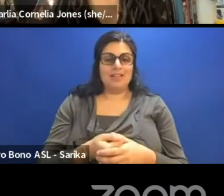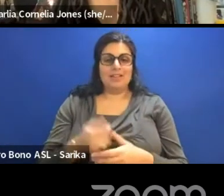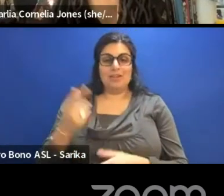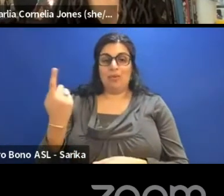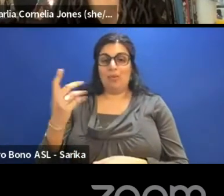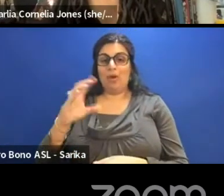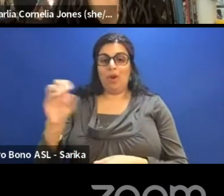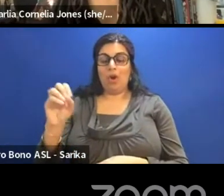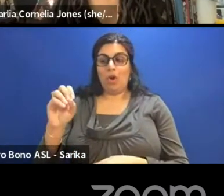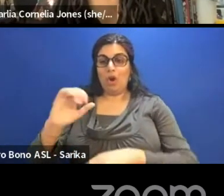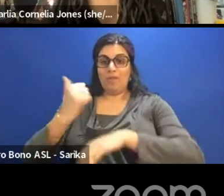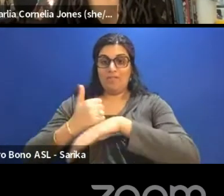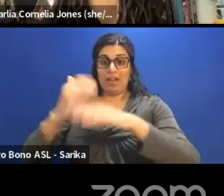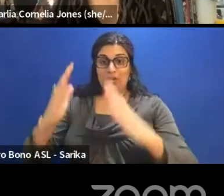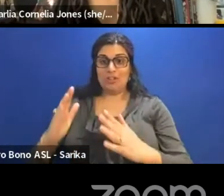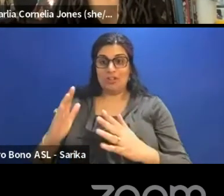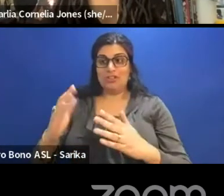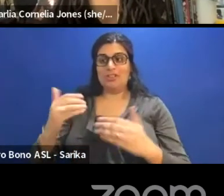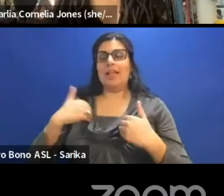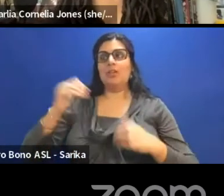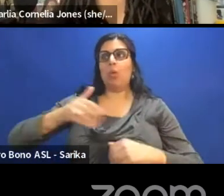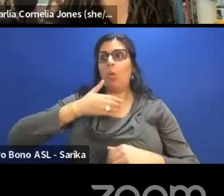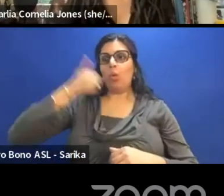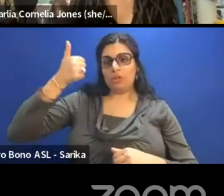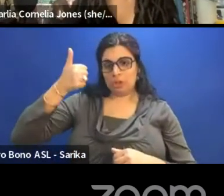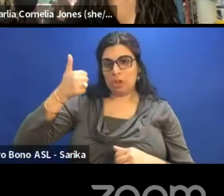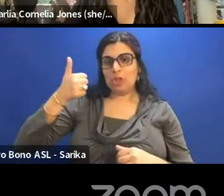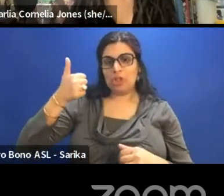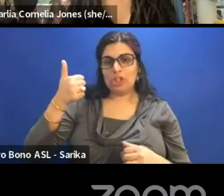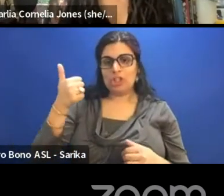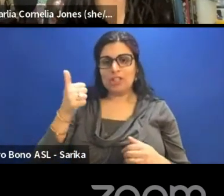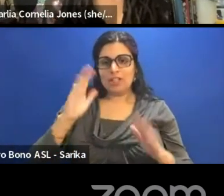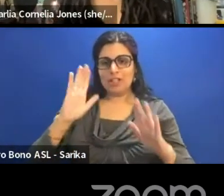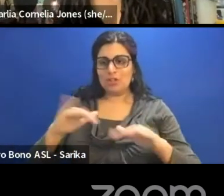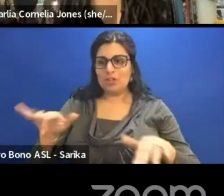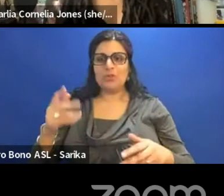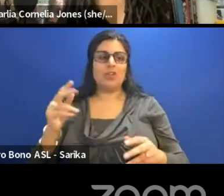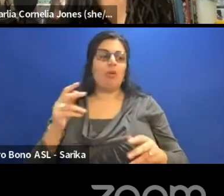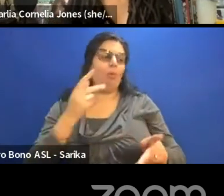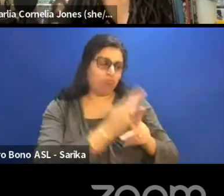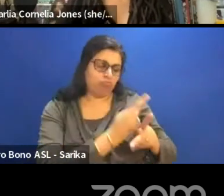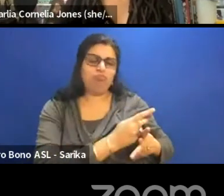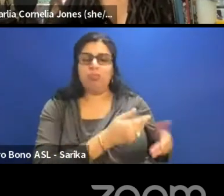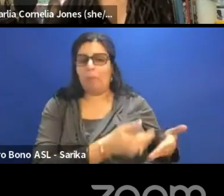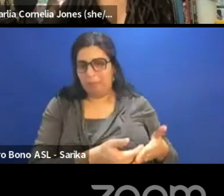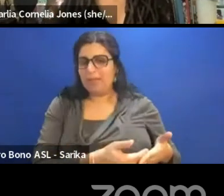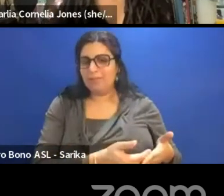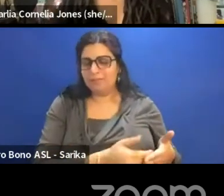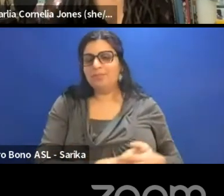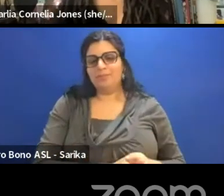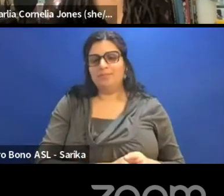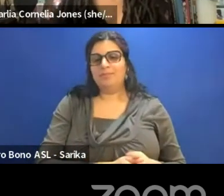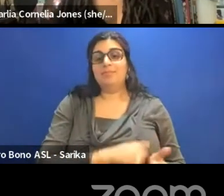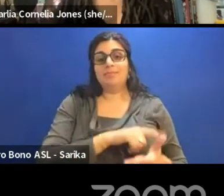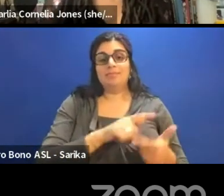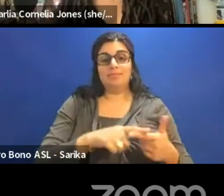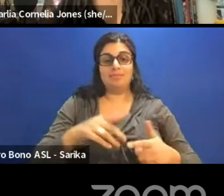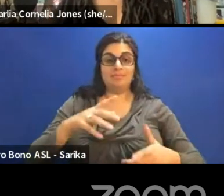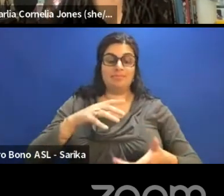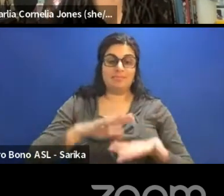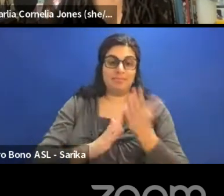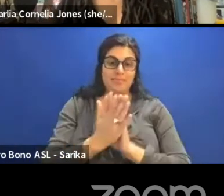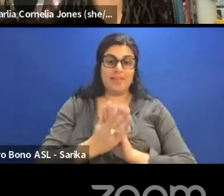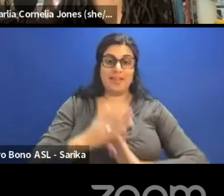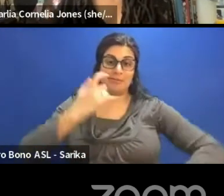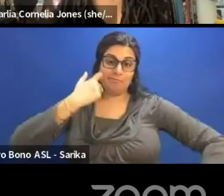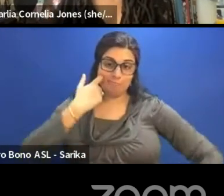has older children. So they started watching the children while we were doing work. And then we formalized it to our most recent